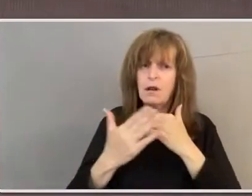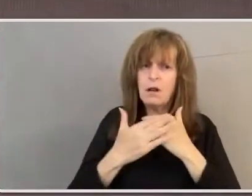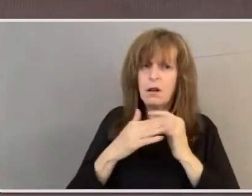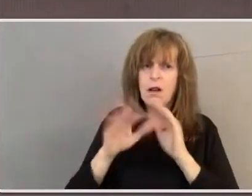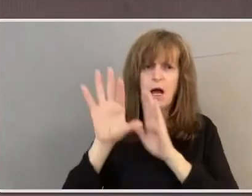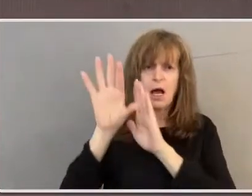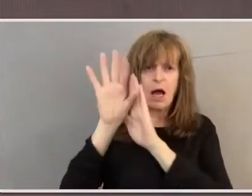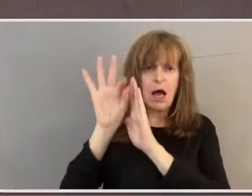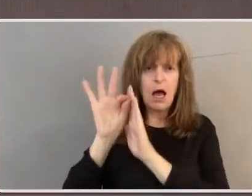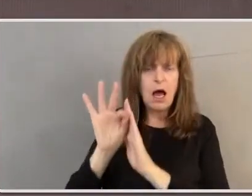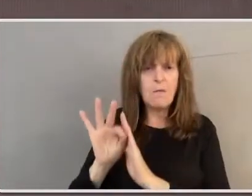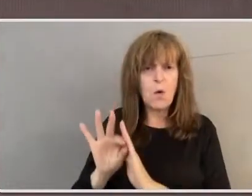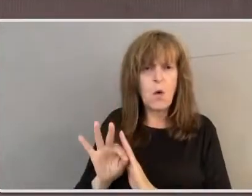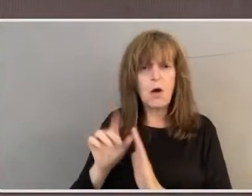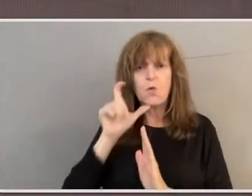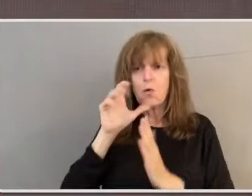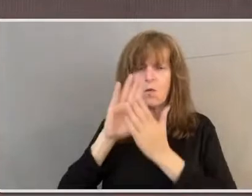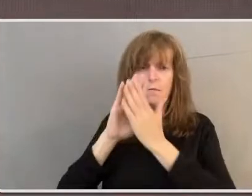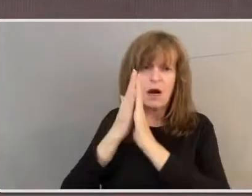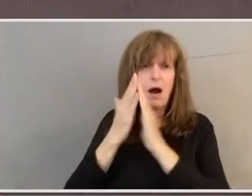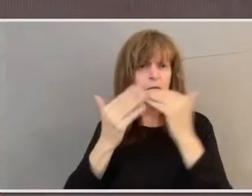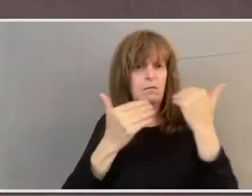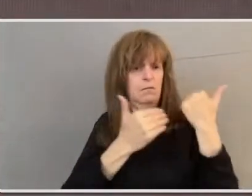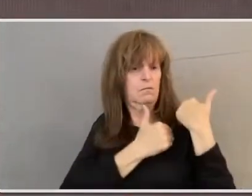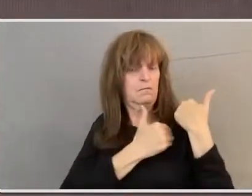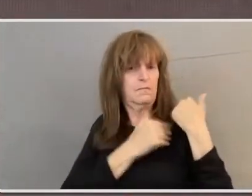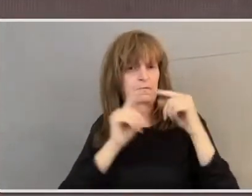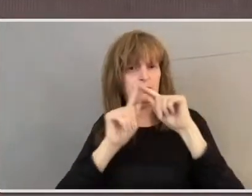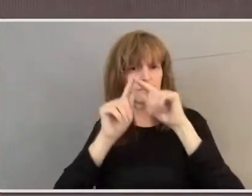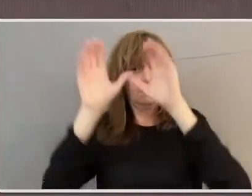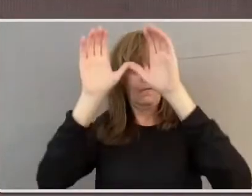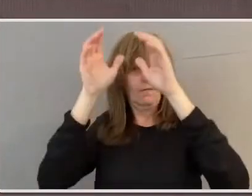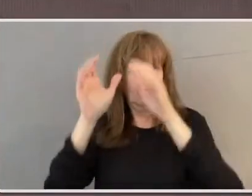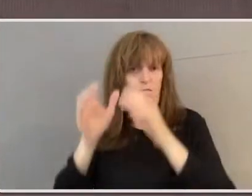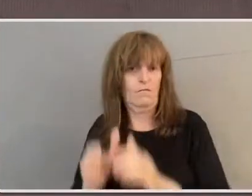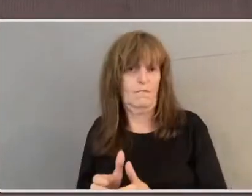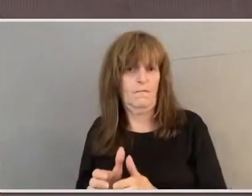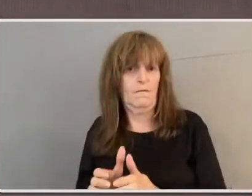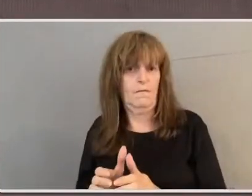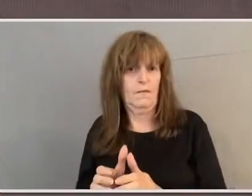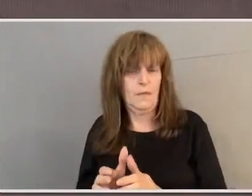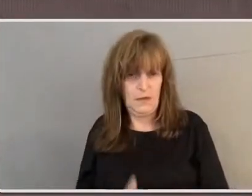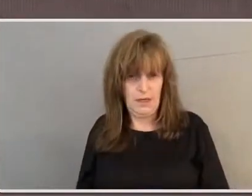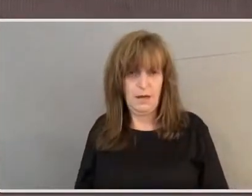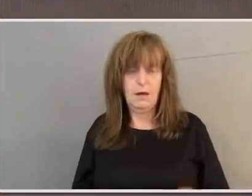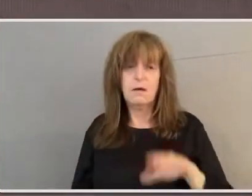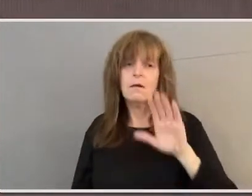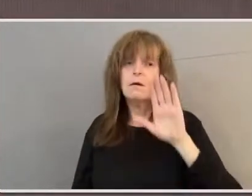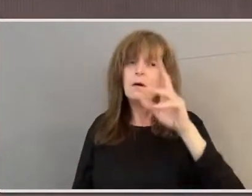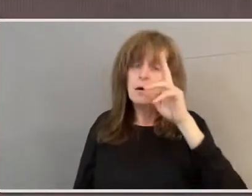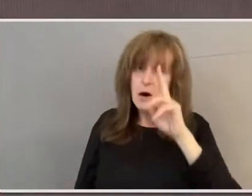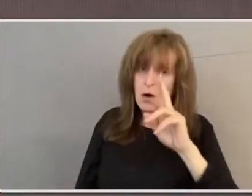portfolios. Her Honour has indicated her intent to sign the recommended documentation. This document